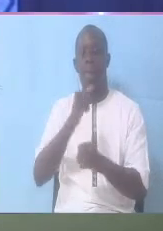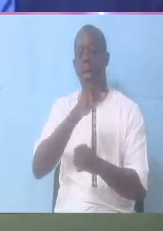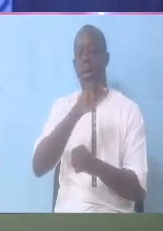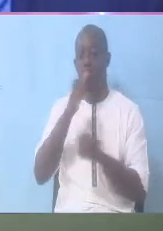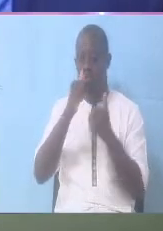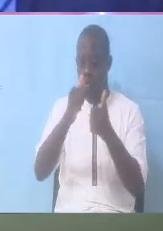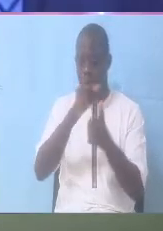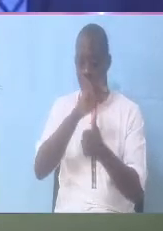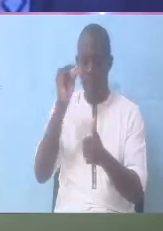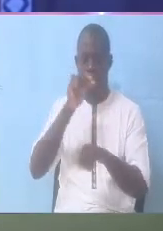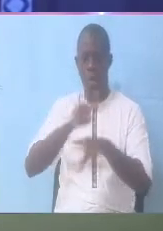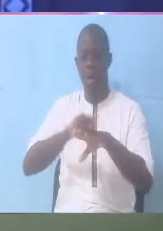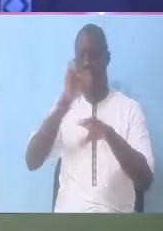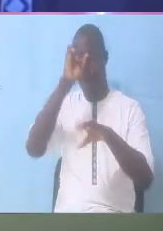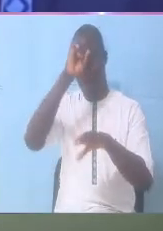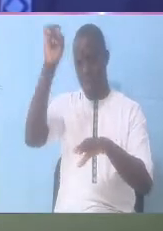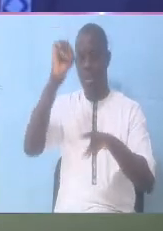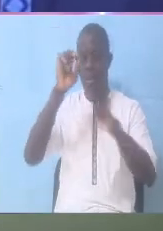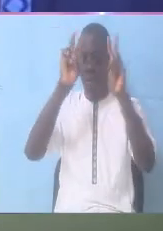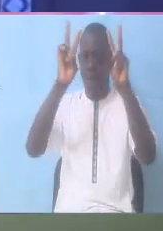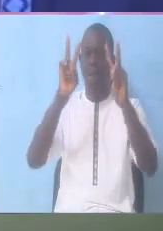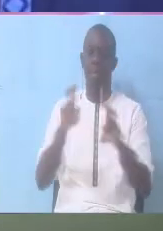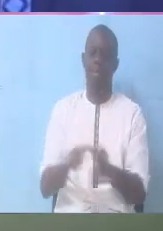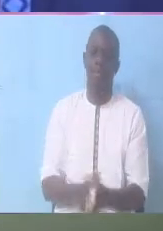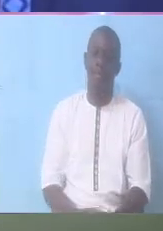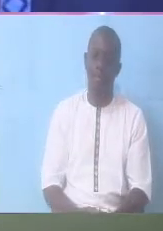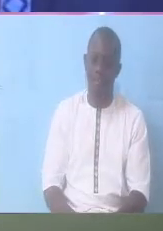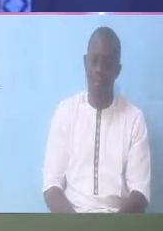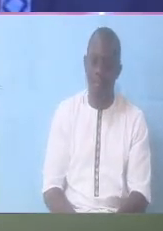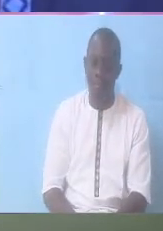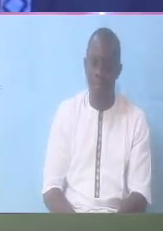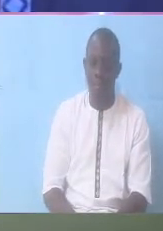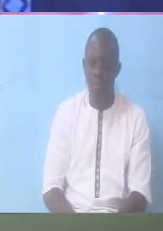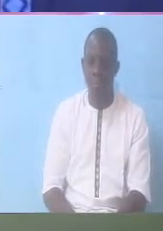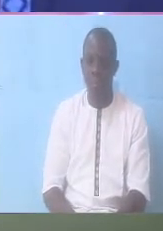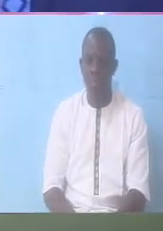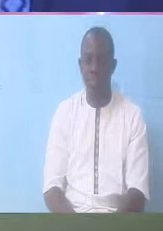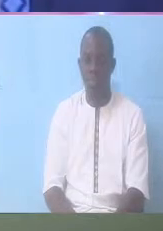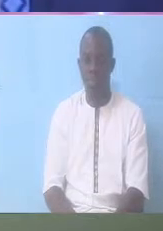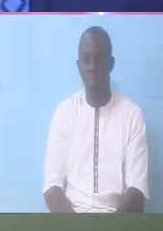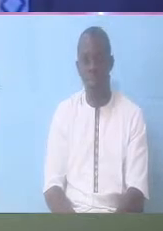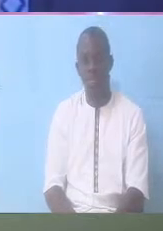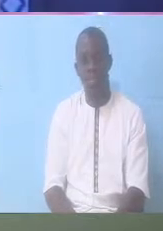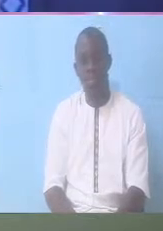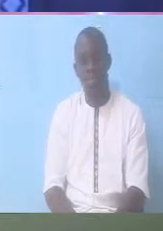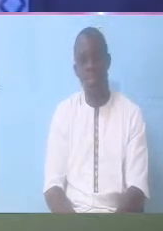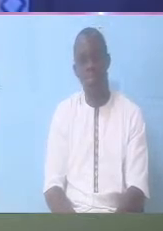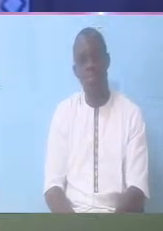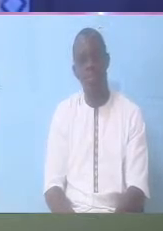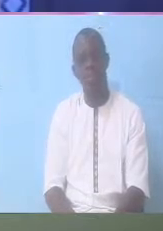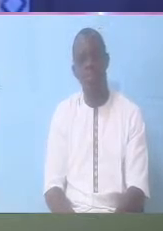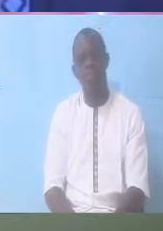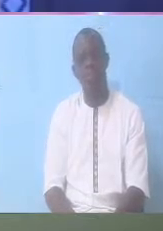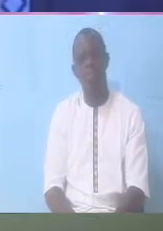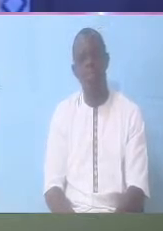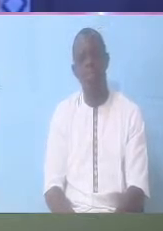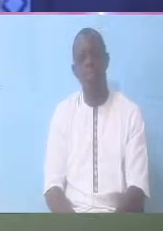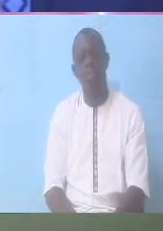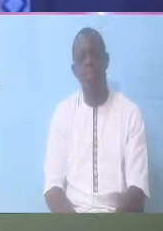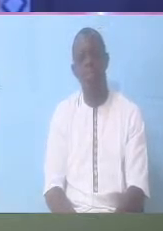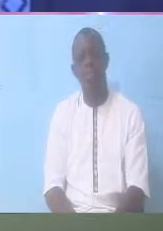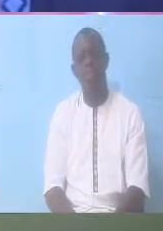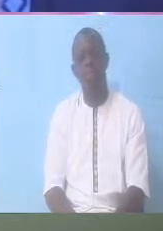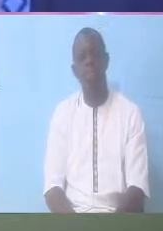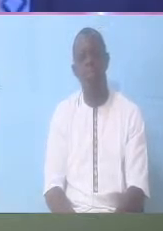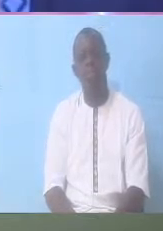Bari natani yamaro di koy kanam molu bute sate o kono Musa Jammela kango ni be mo umondi mbute la ye muta ye